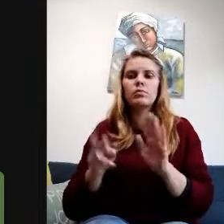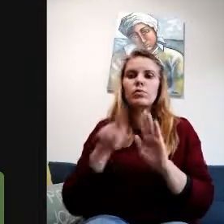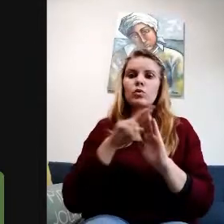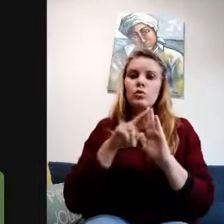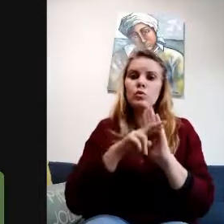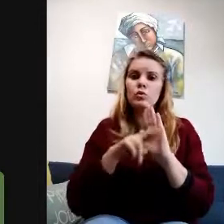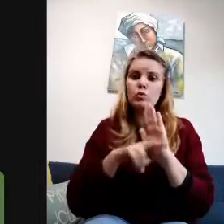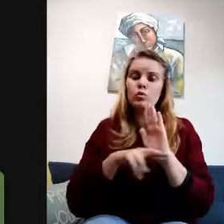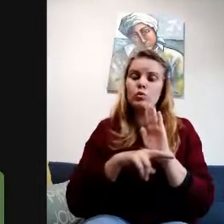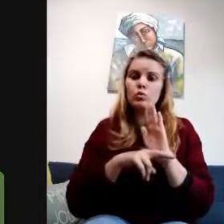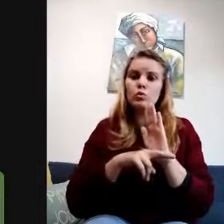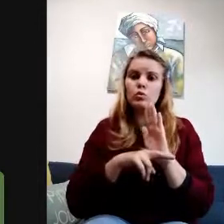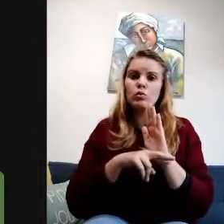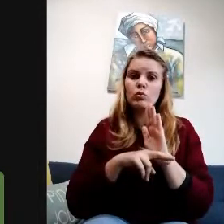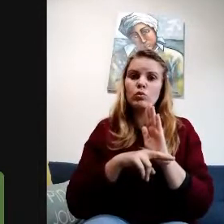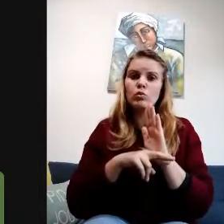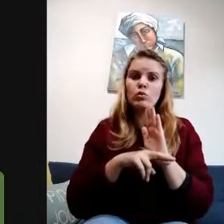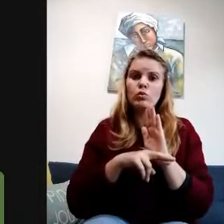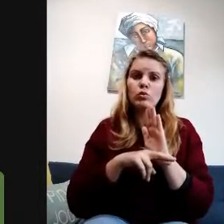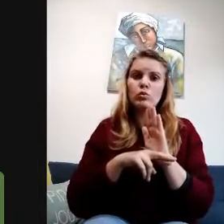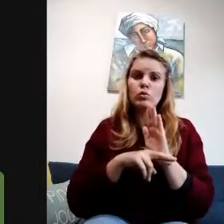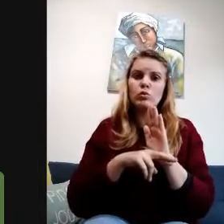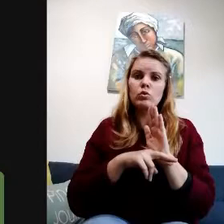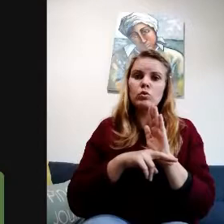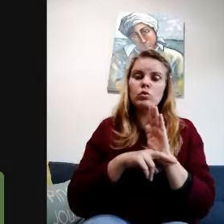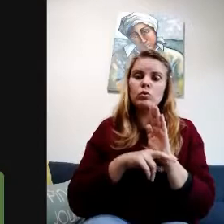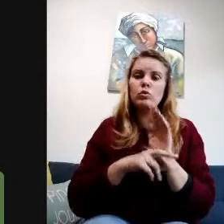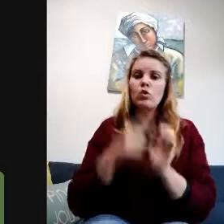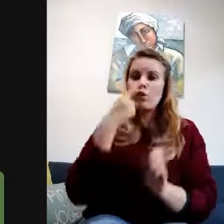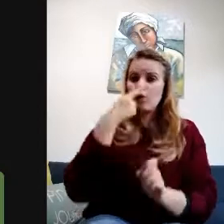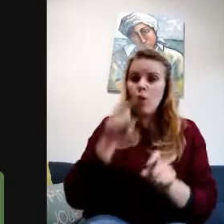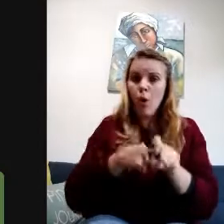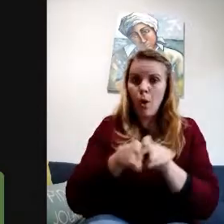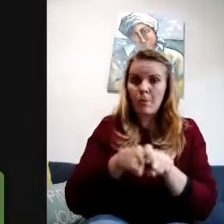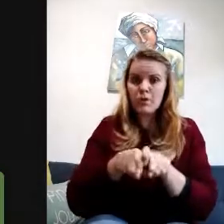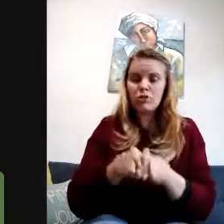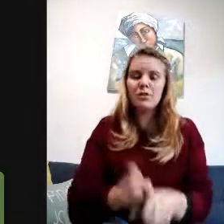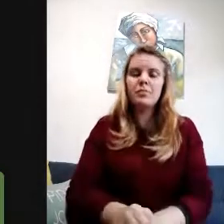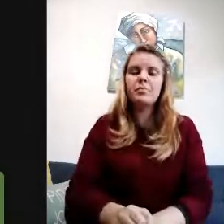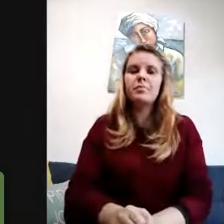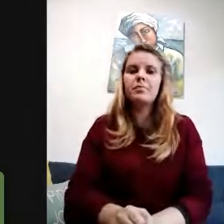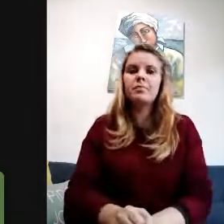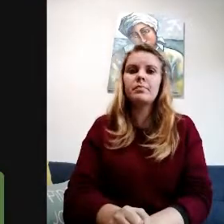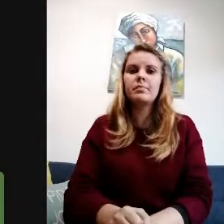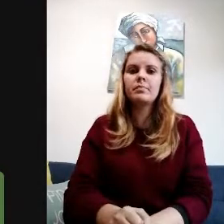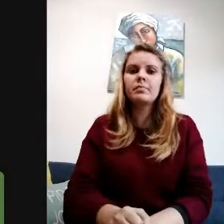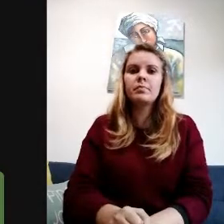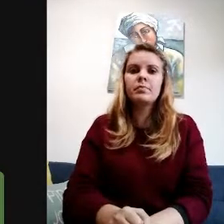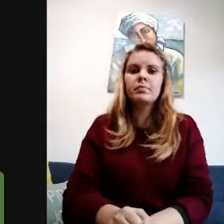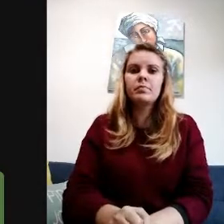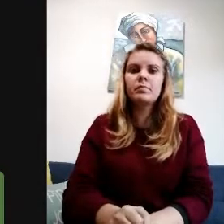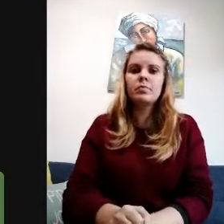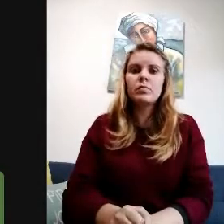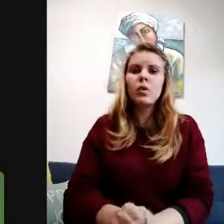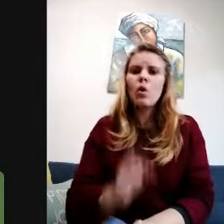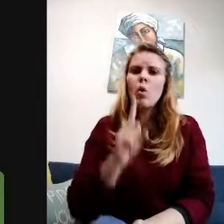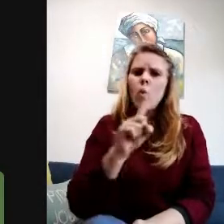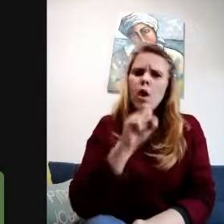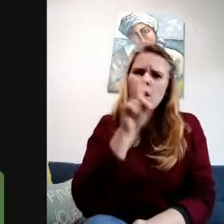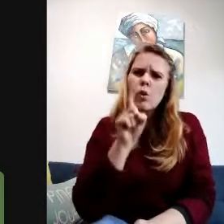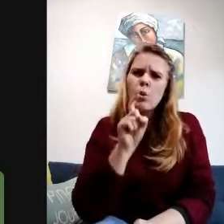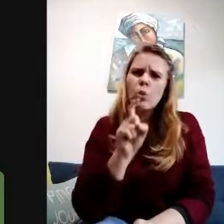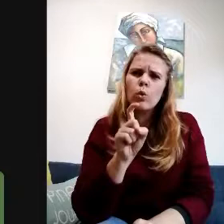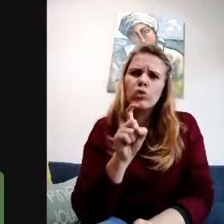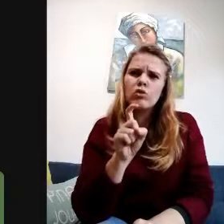place during the actual event. So one question which players